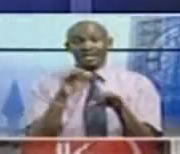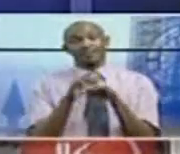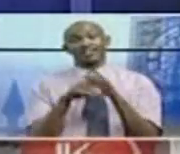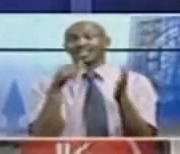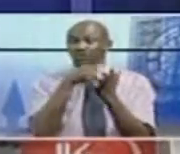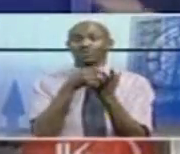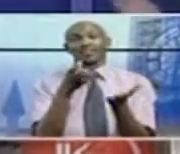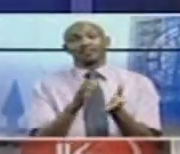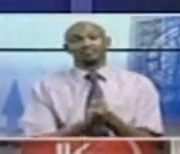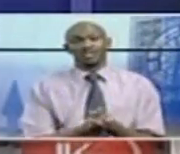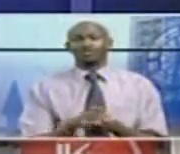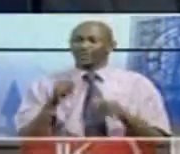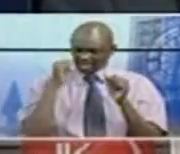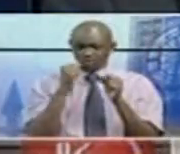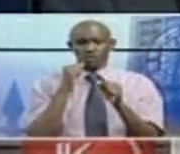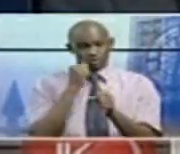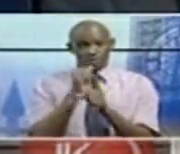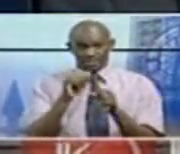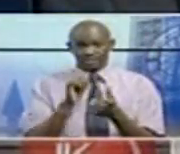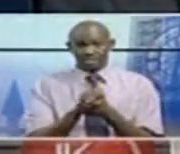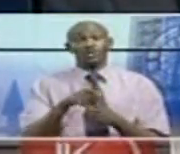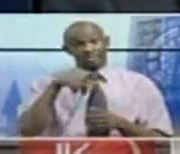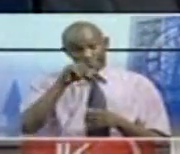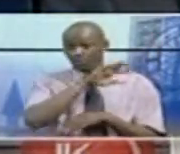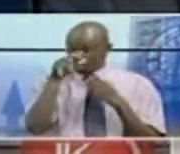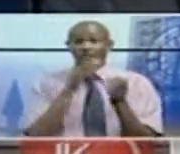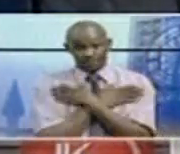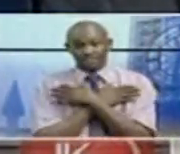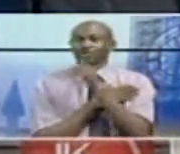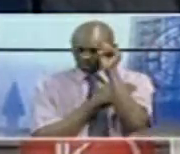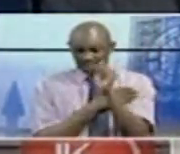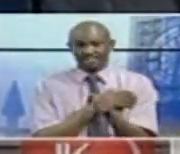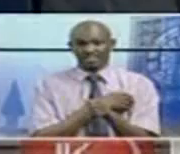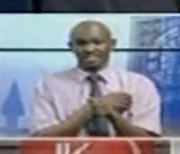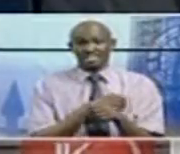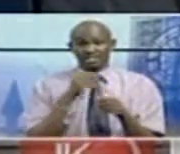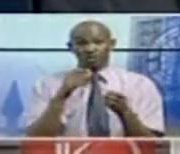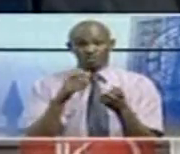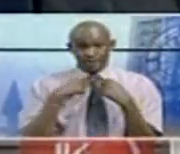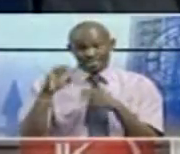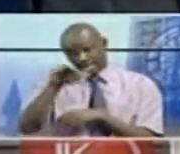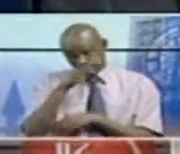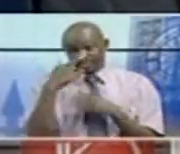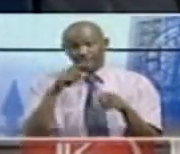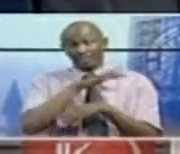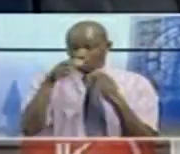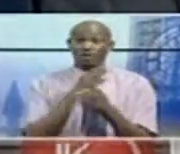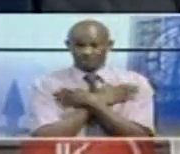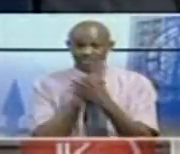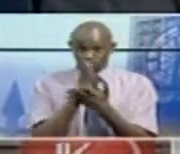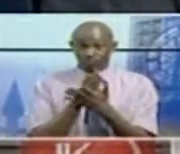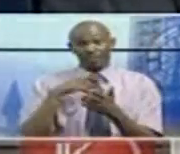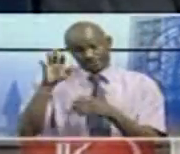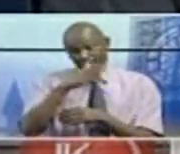there. So we can do that. At the end of the day, you all are friends, aren't you? Of course. You can disagree on the floor, but you all are friends, aren't you? Very